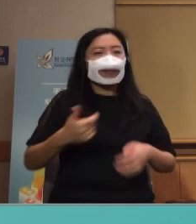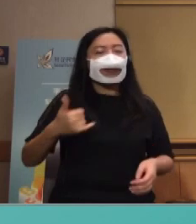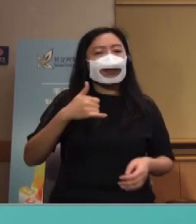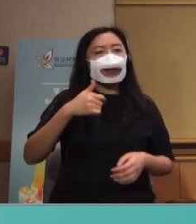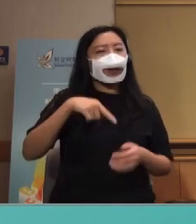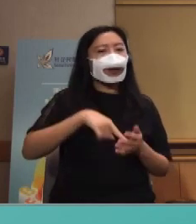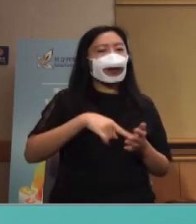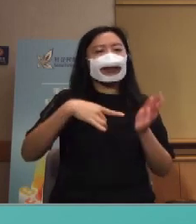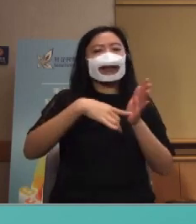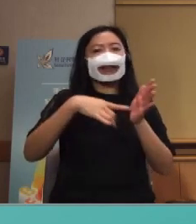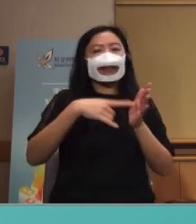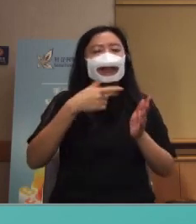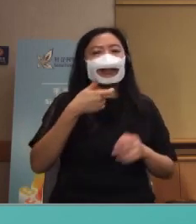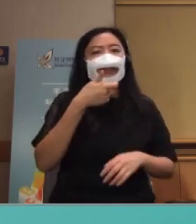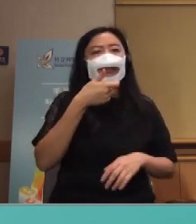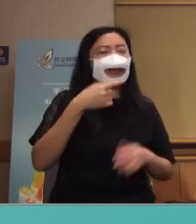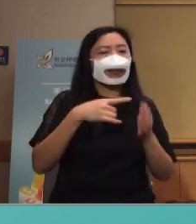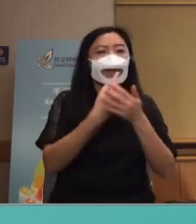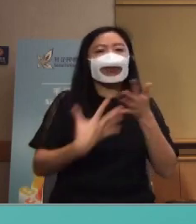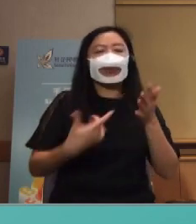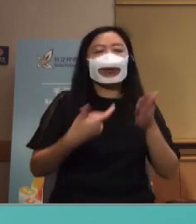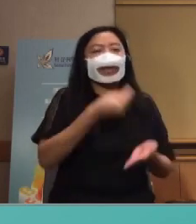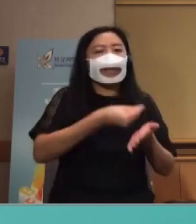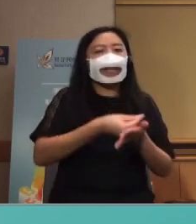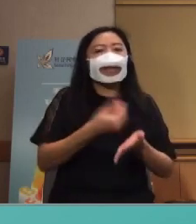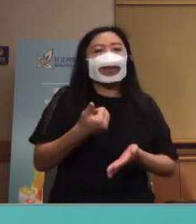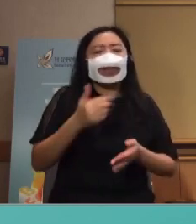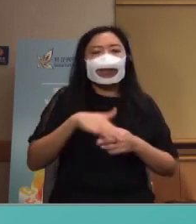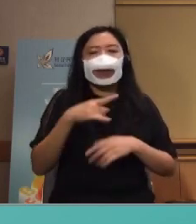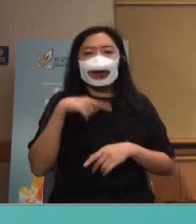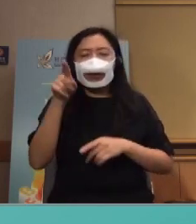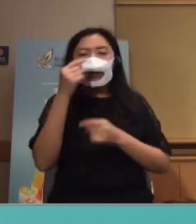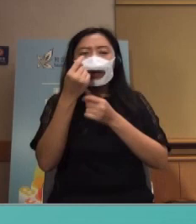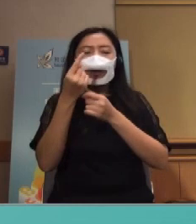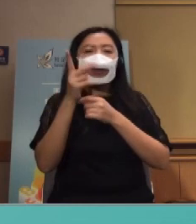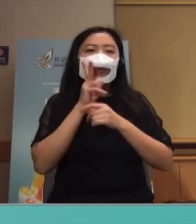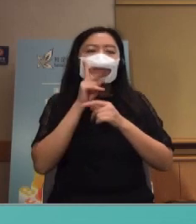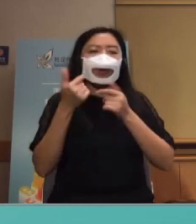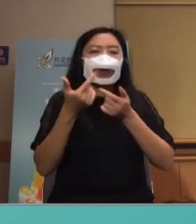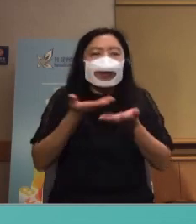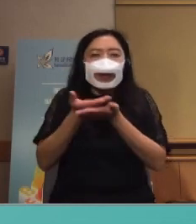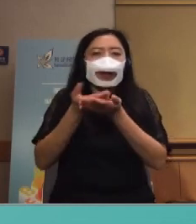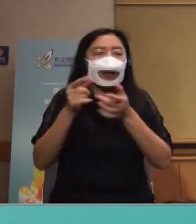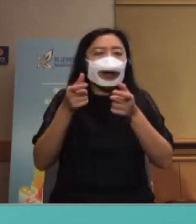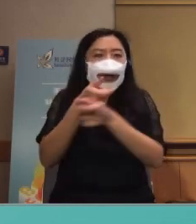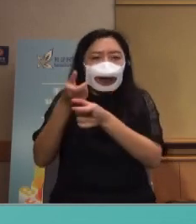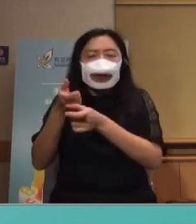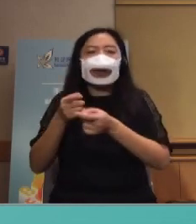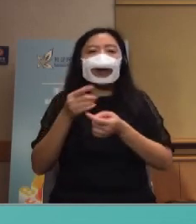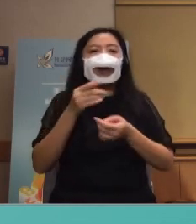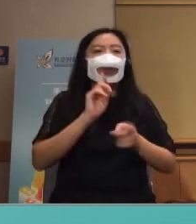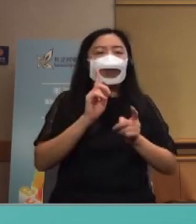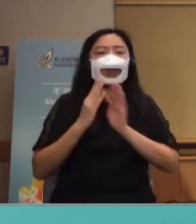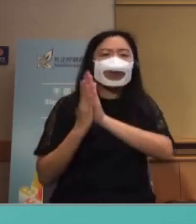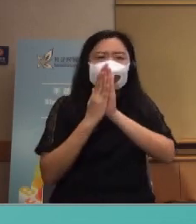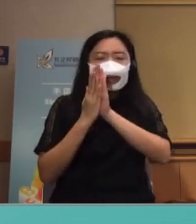mint my first NFT? How do I trade? How do I interact with people, right? This is all stuff that's fundamentally broken with the industry. And I think